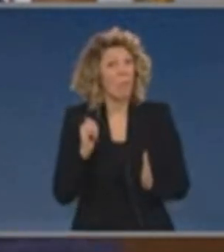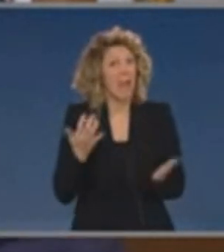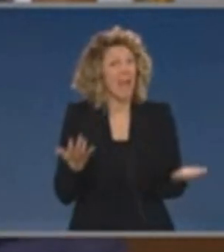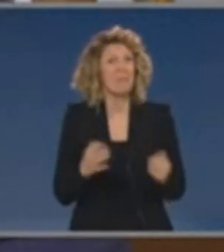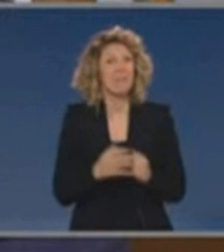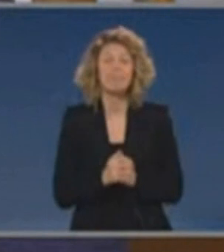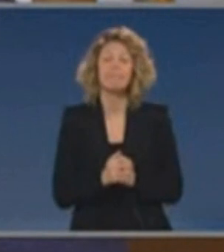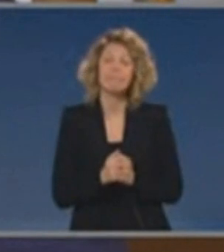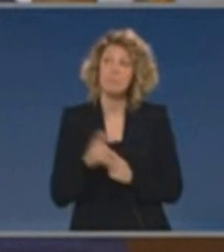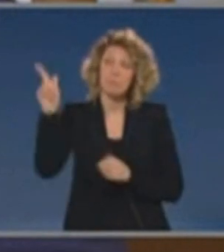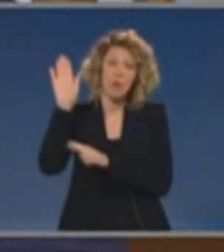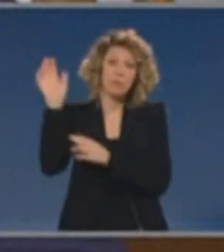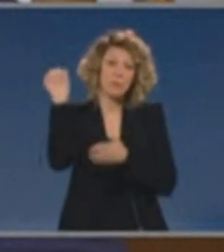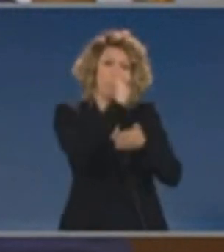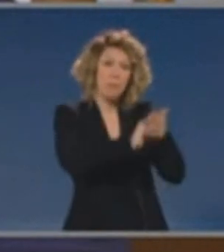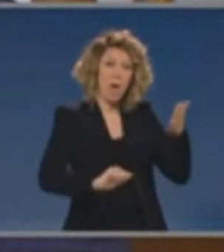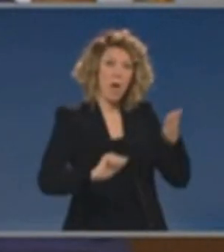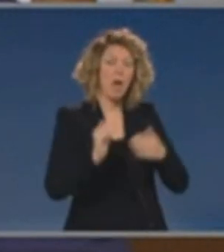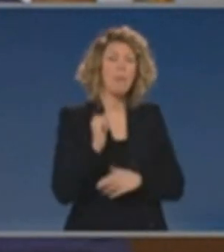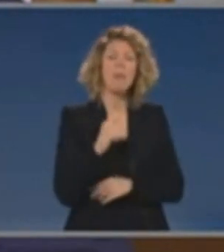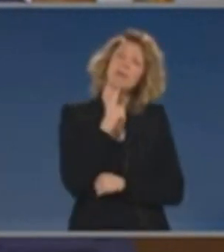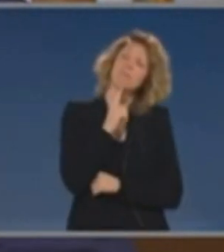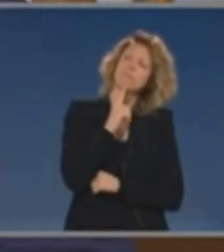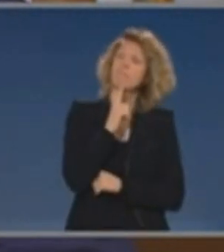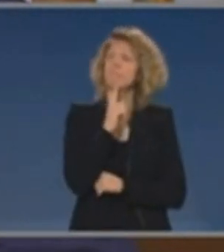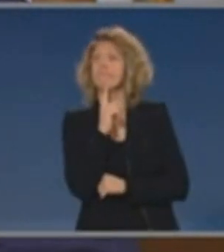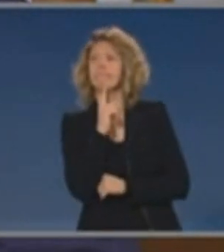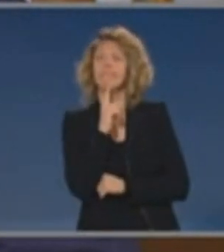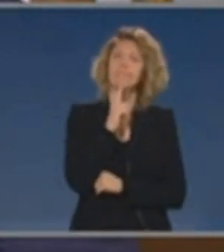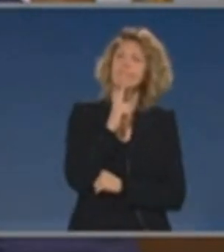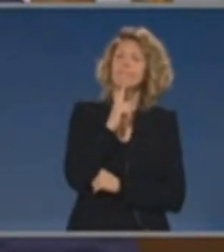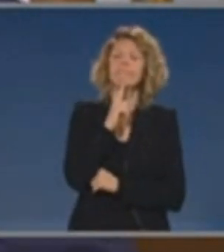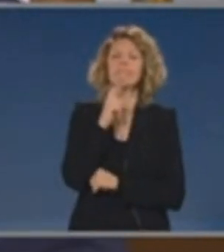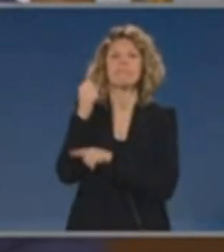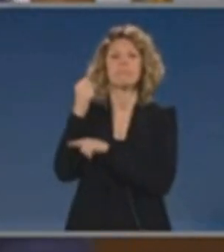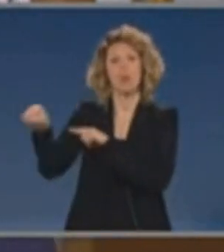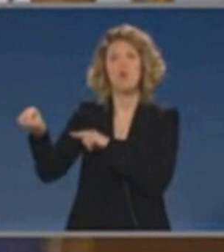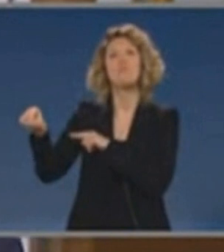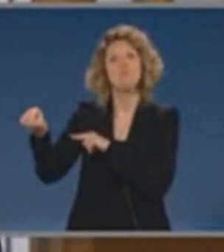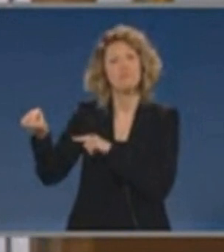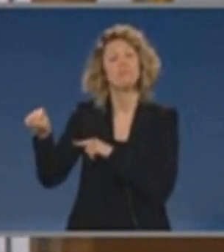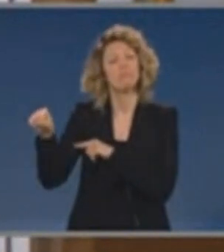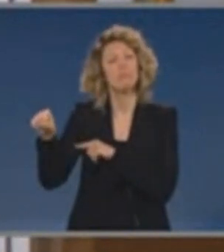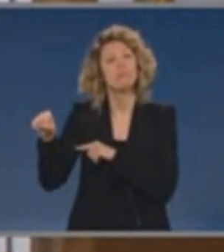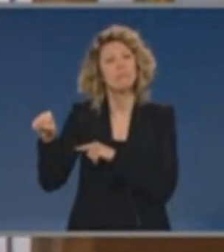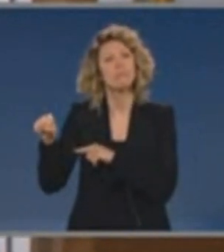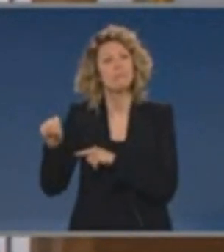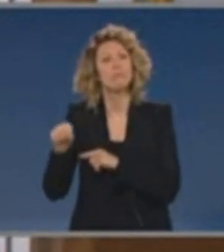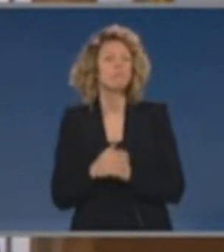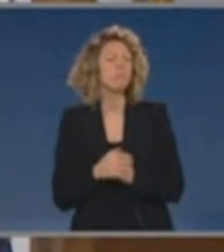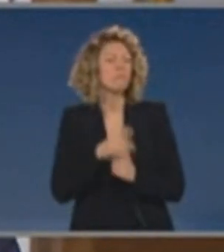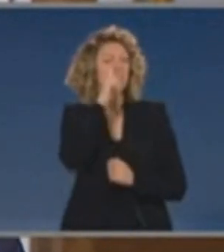to force a divestment in a very limited number of exceptional cases.